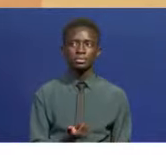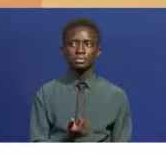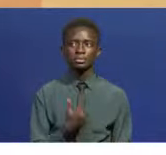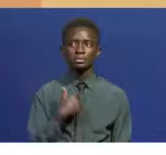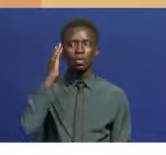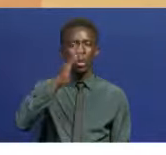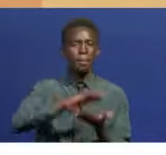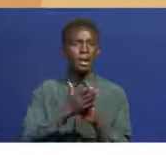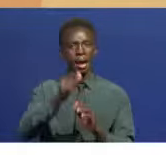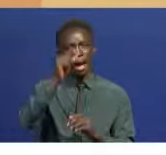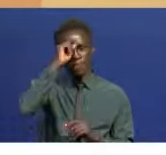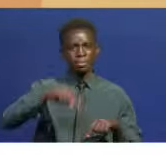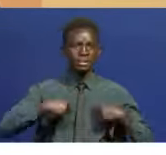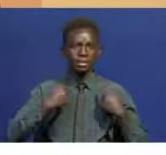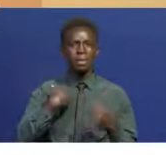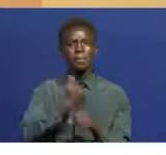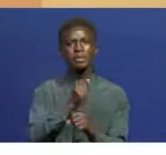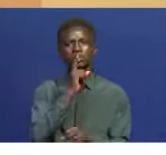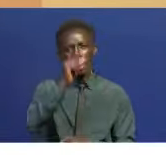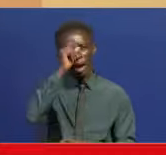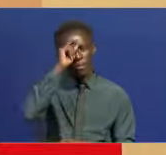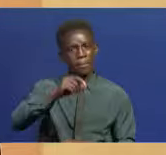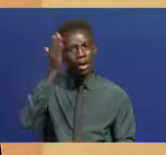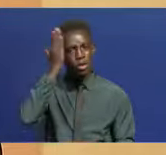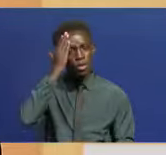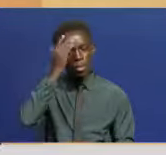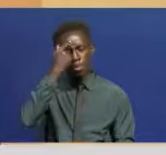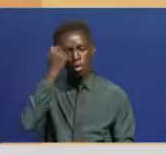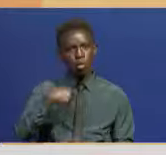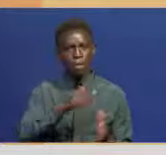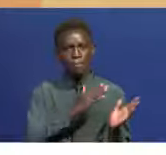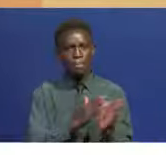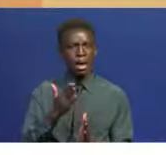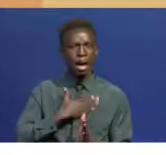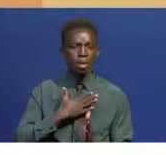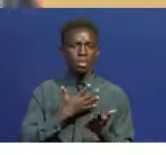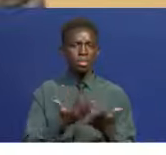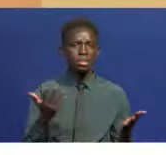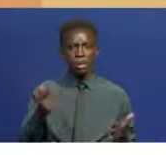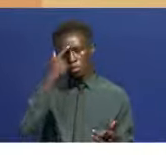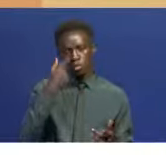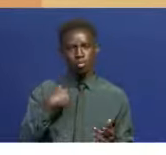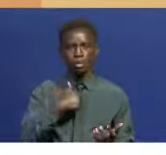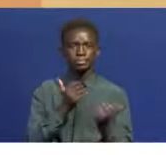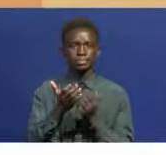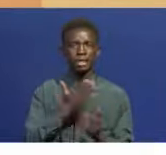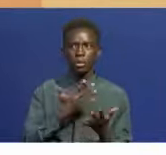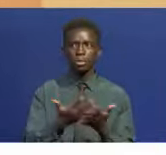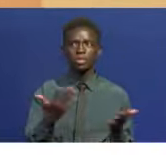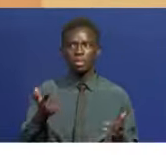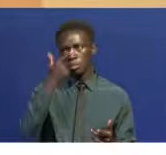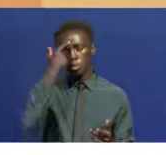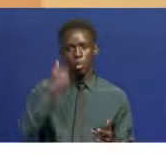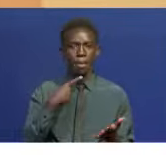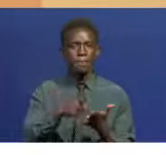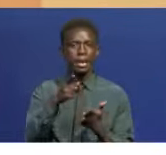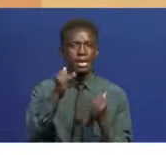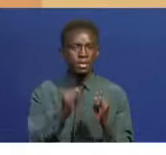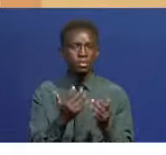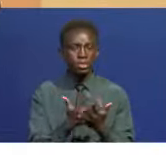government myself and make sure the government knows that because you repackaged our product, because you trained our products, because you brought in this new equipment, and because you want to